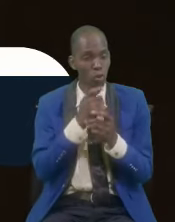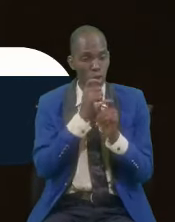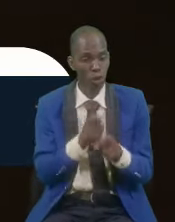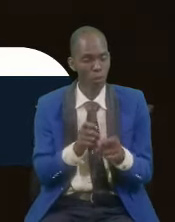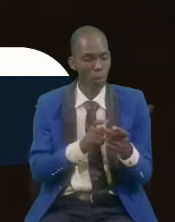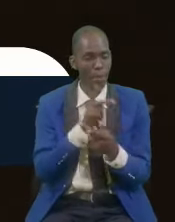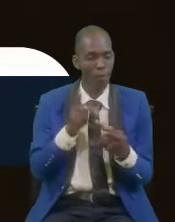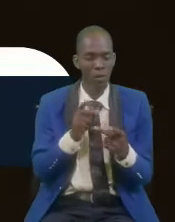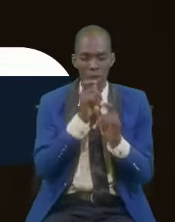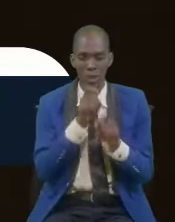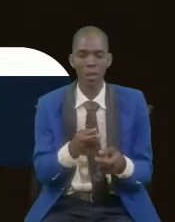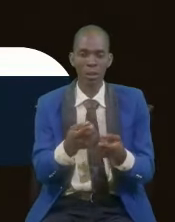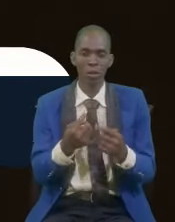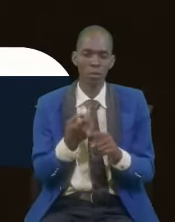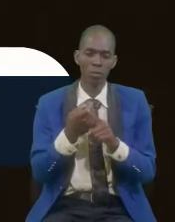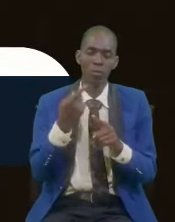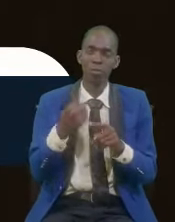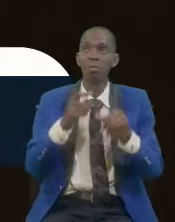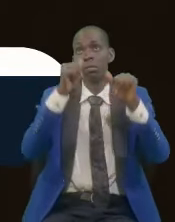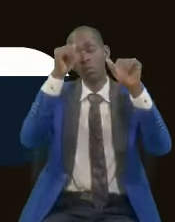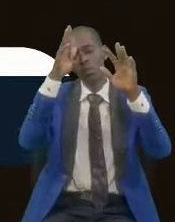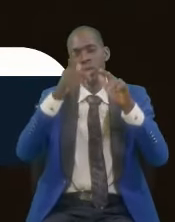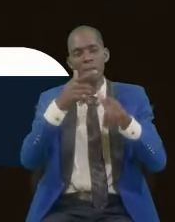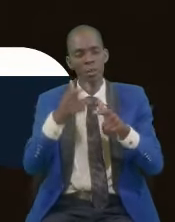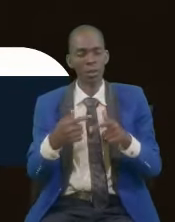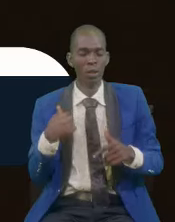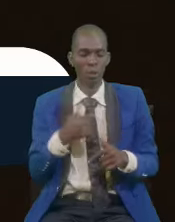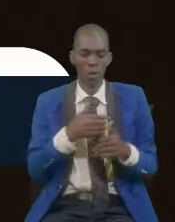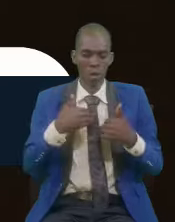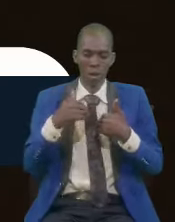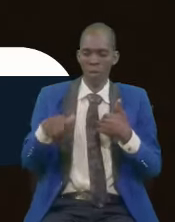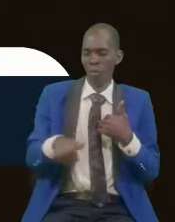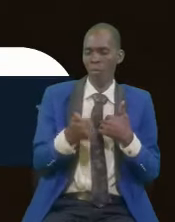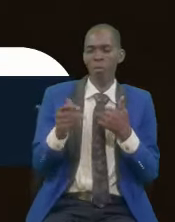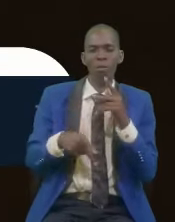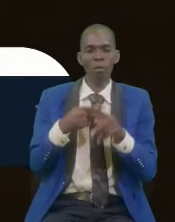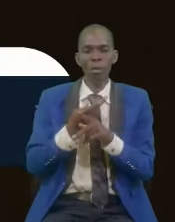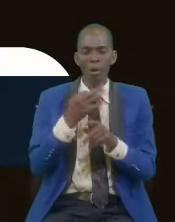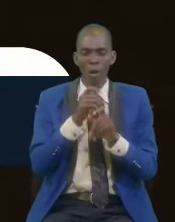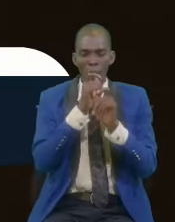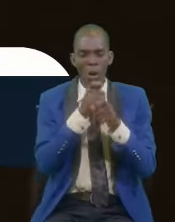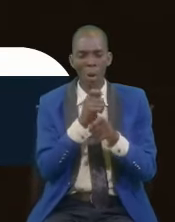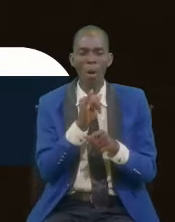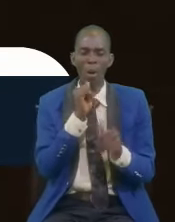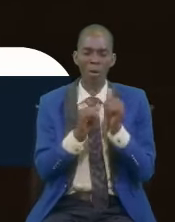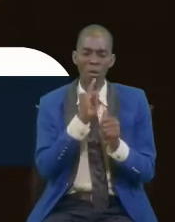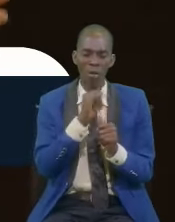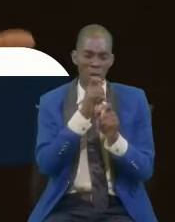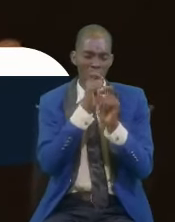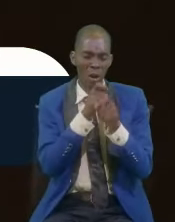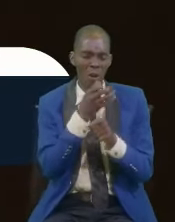Father. And here is another gift, the purifying gift of sanctification